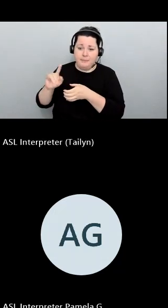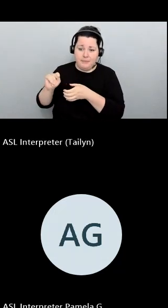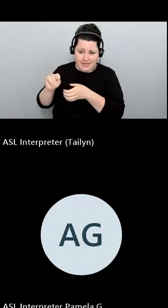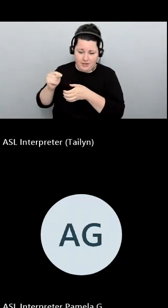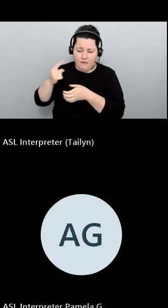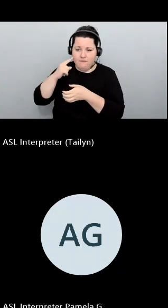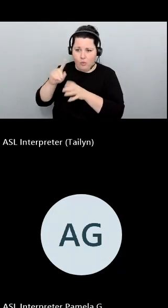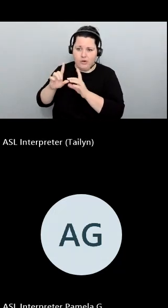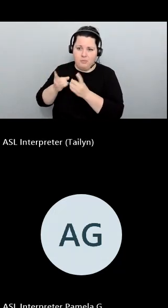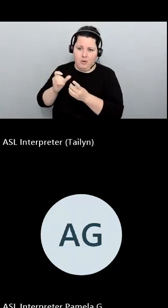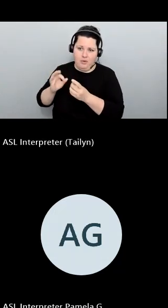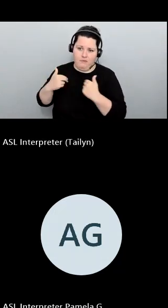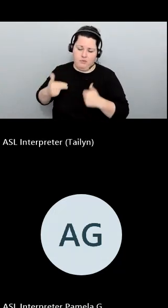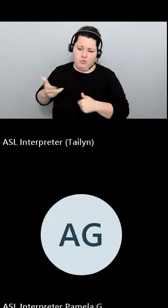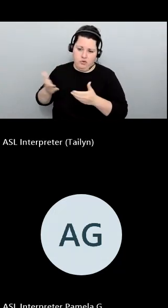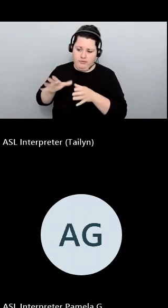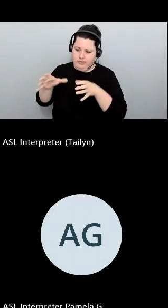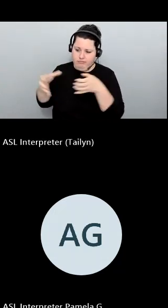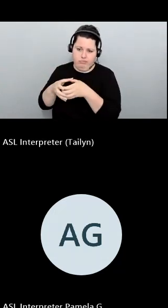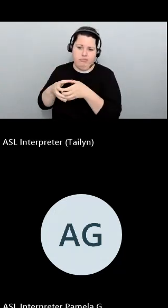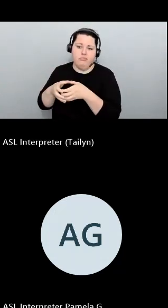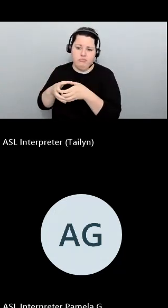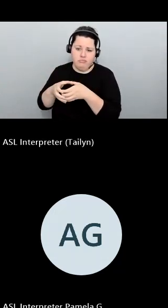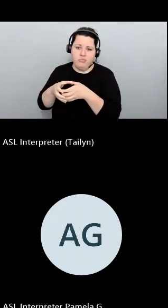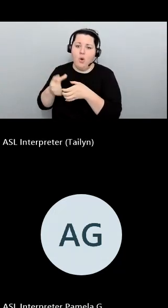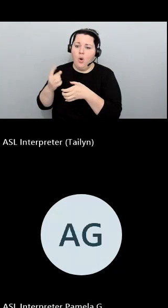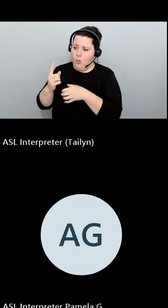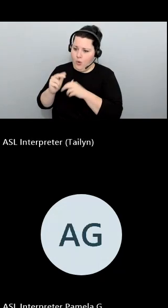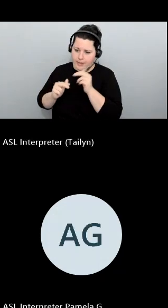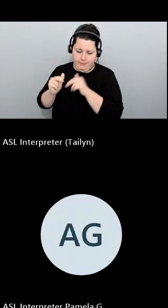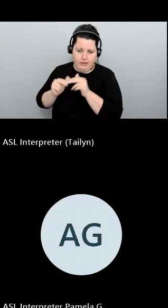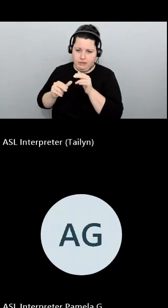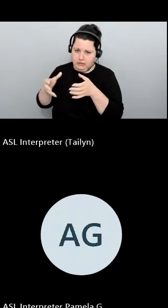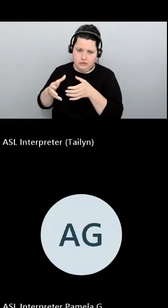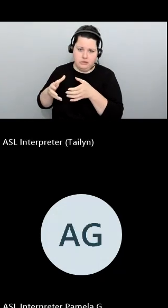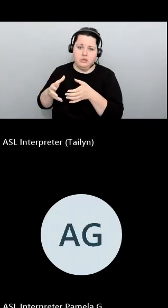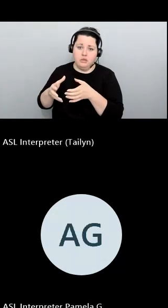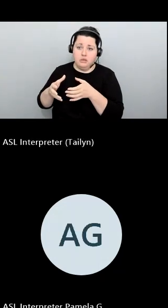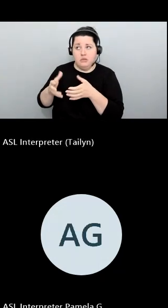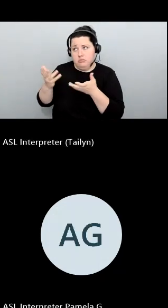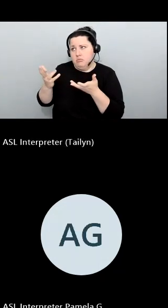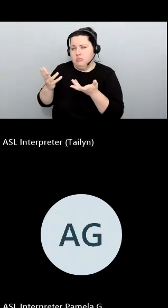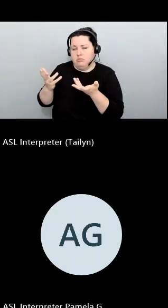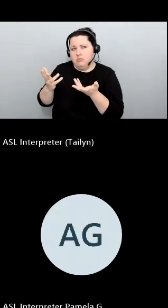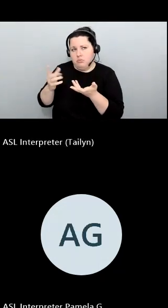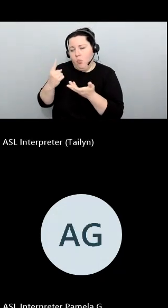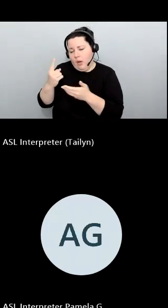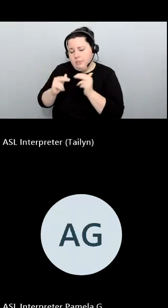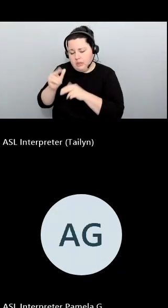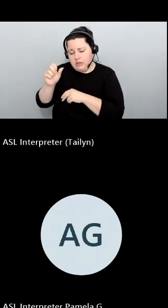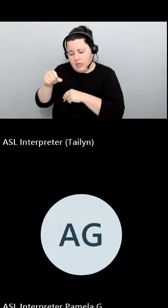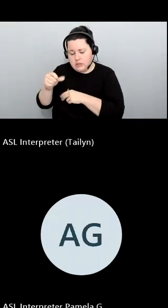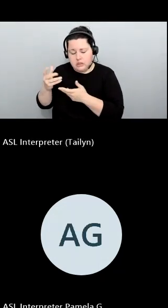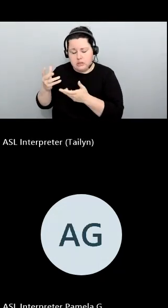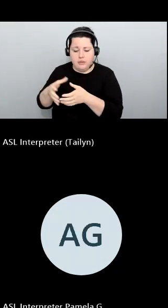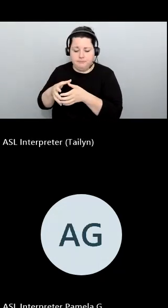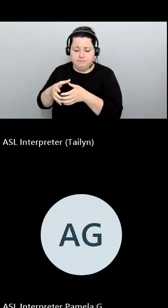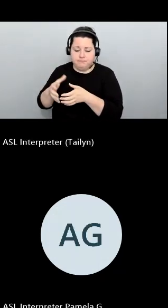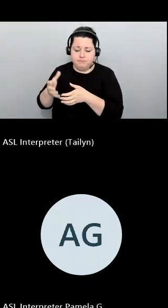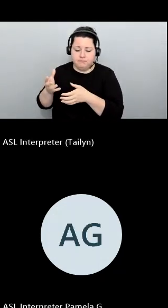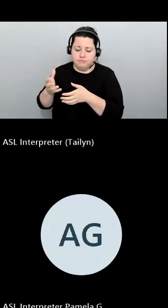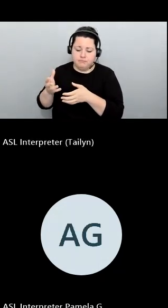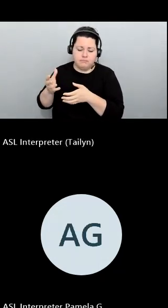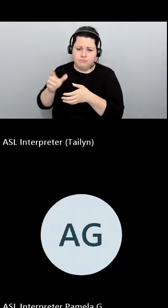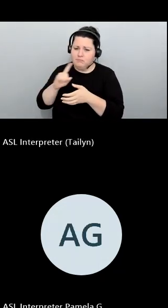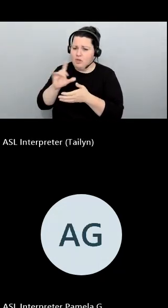Human Services. We're generally all in one building. Actually, we really are in one building. So that's nice